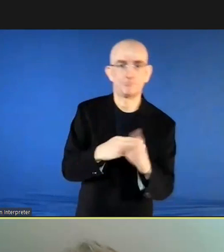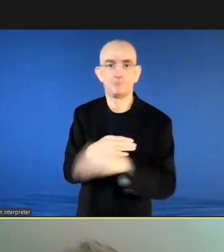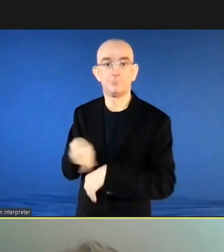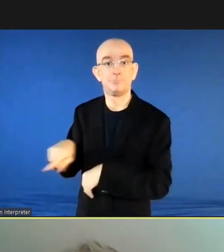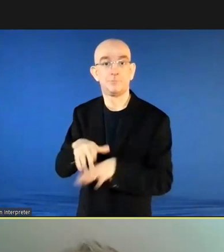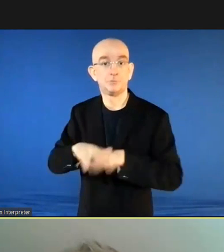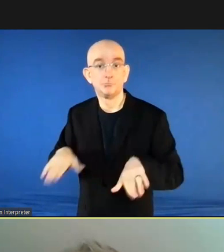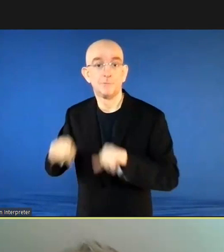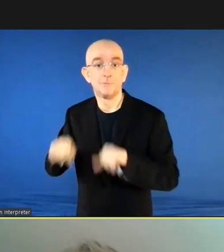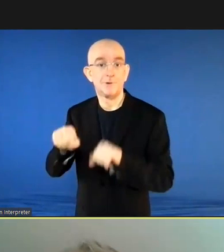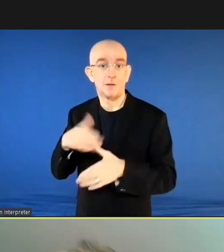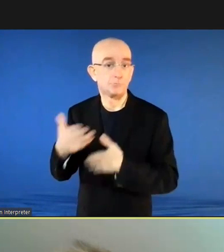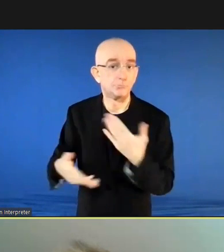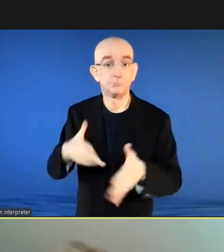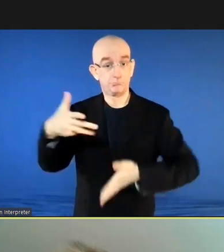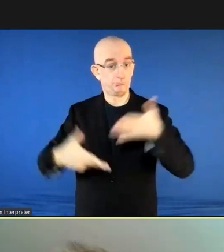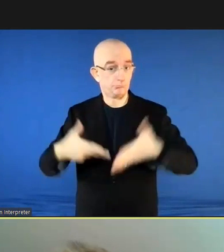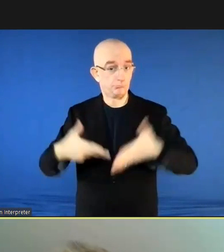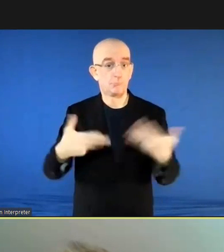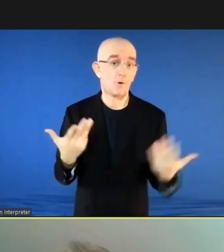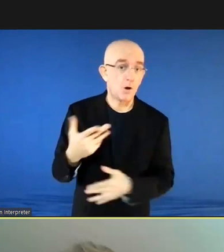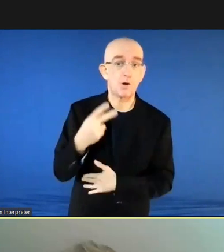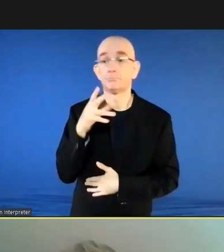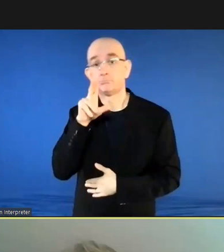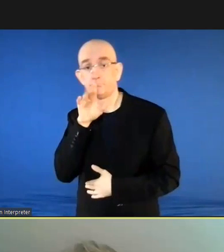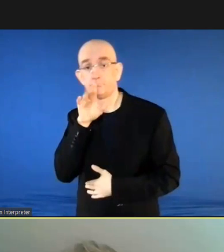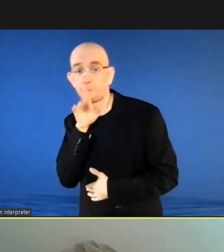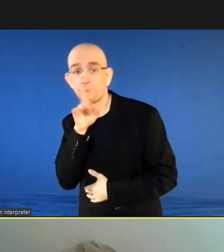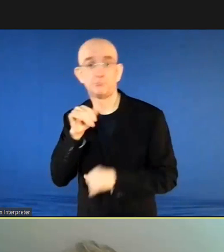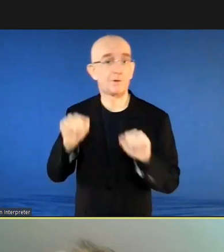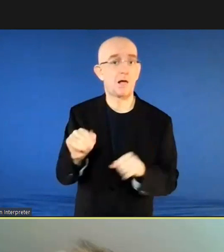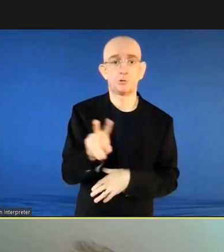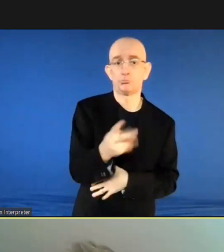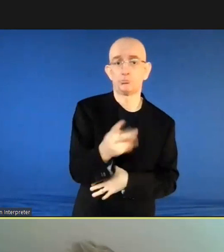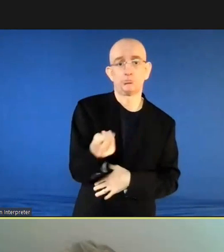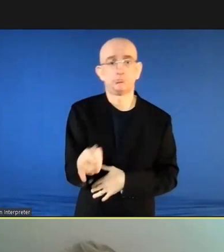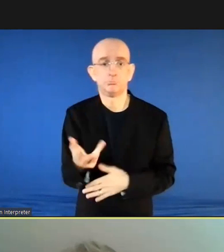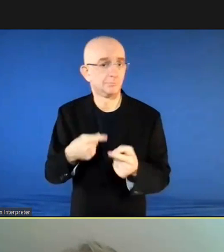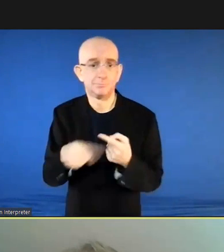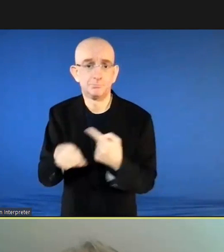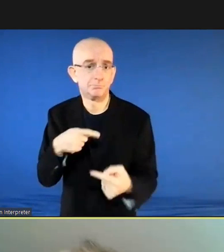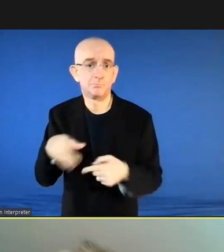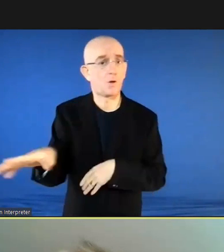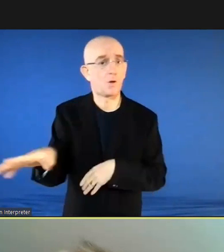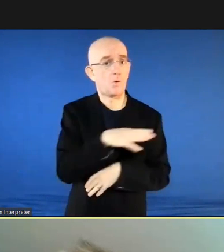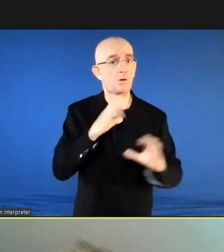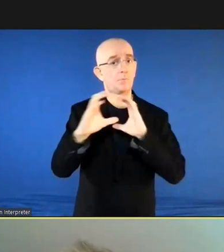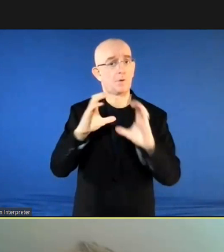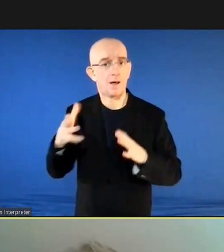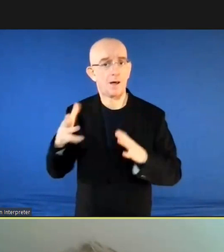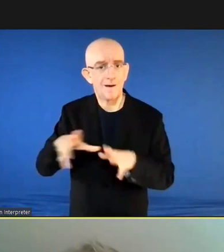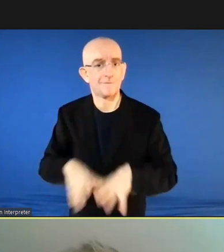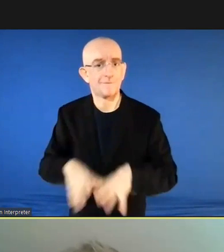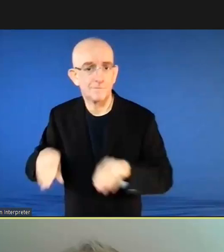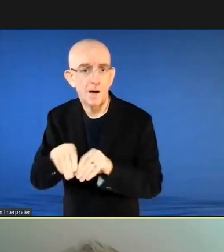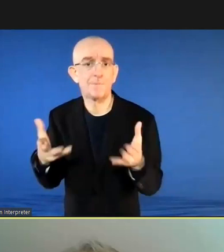wider community. Too many never make it into the classroom, and for those that do, their lessons are rarely